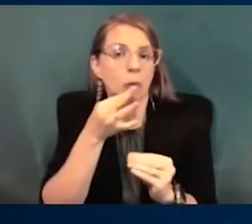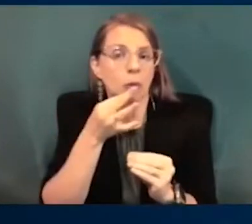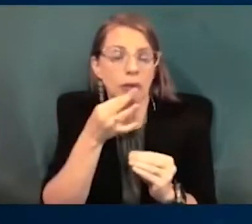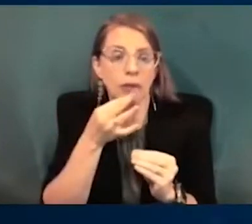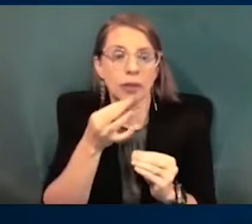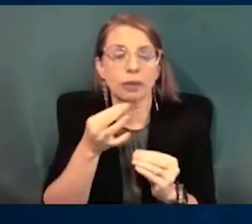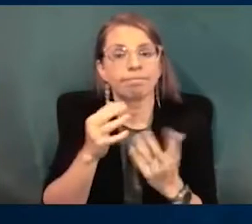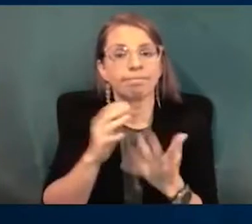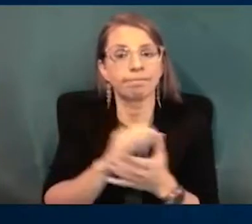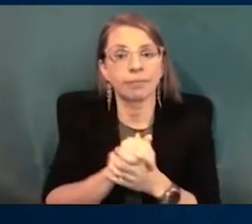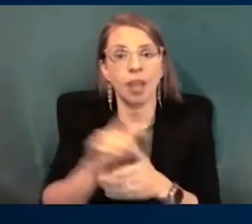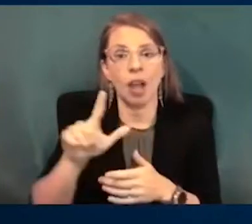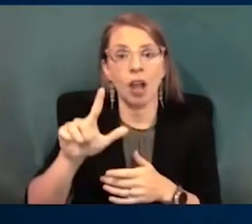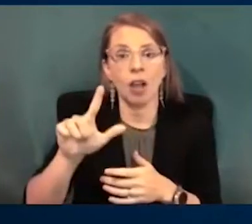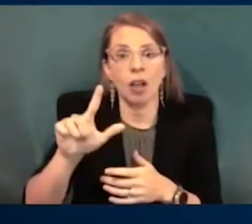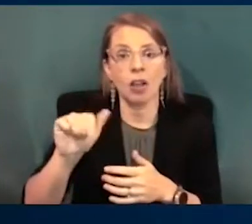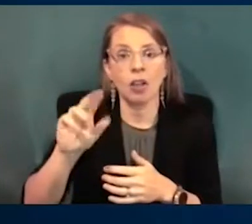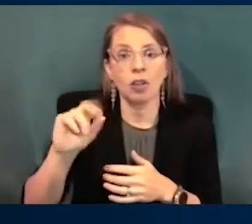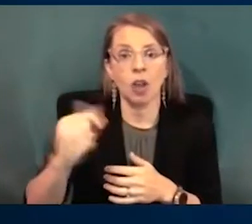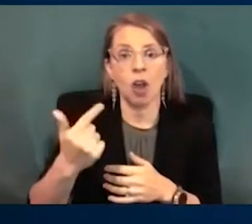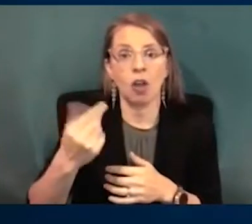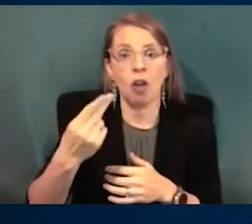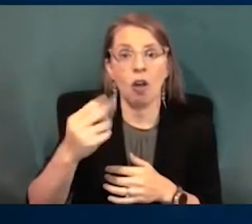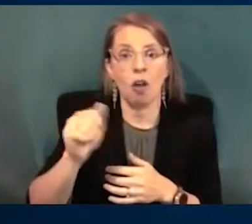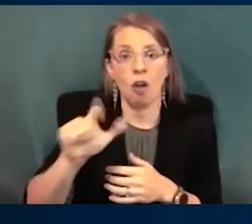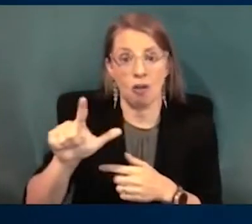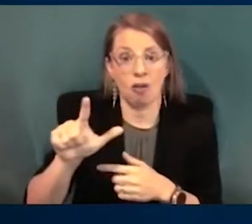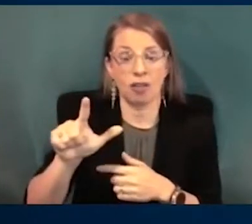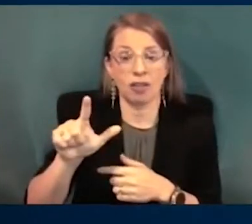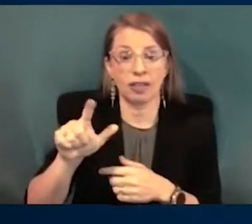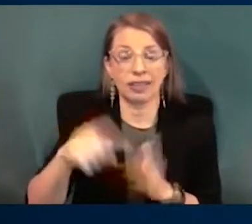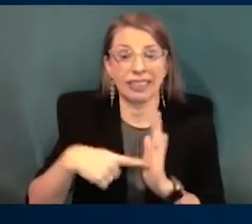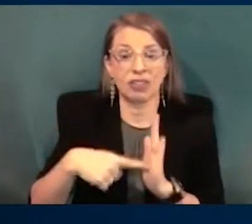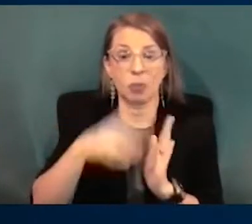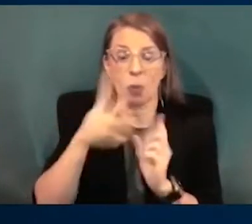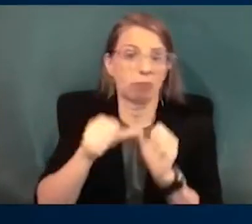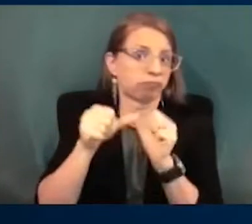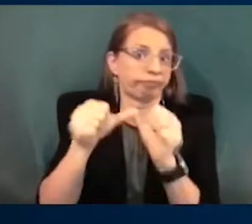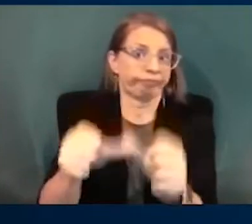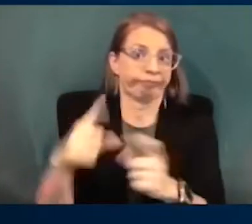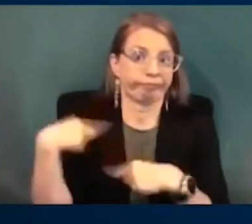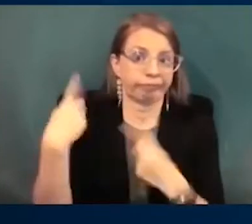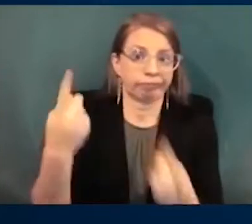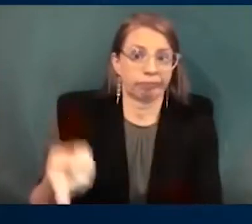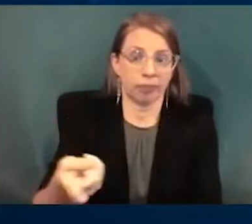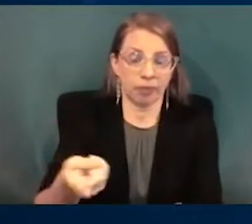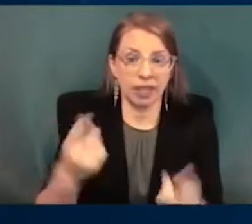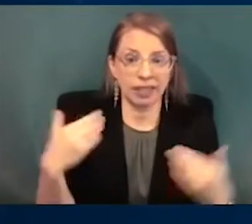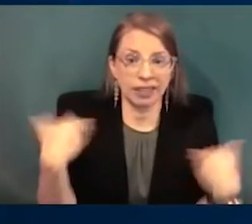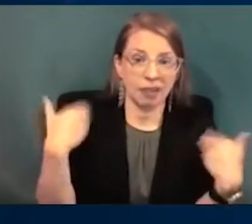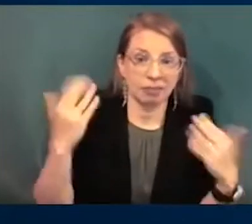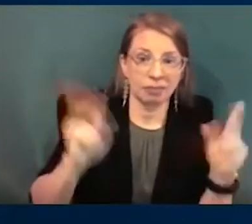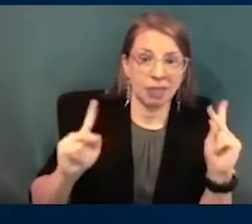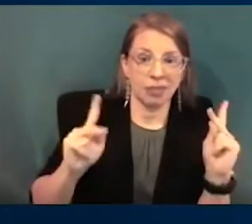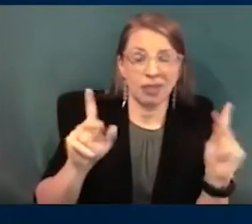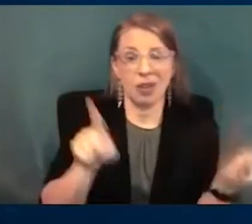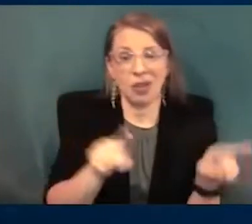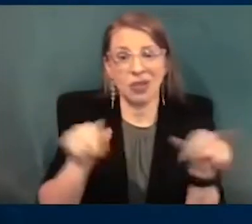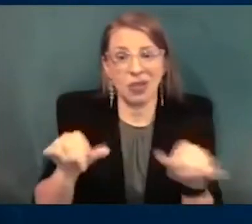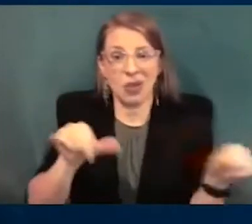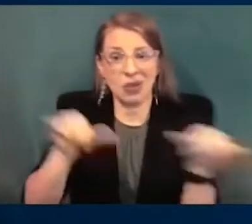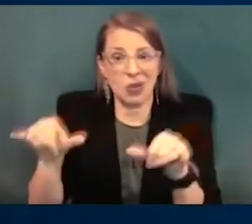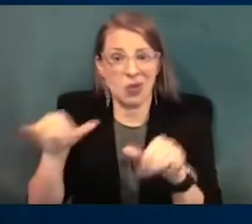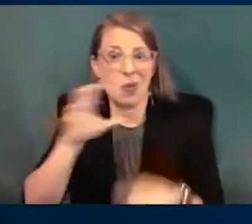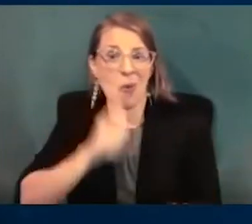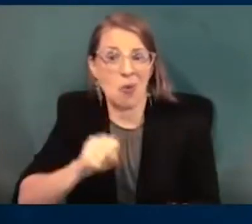occurs in young people as well as old folks like me. And so I would just point out that I think it doesn't detract from the overall safety of